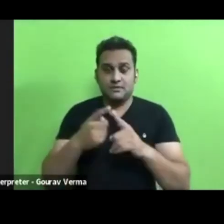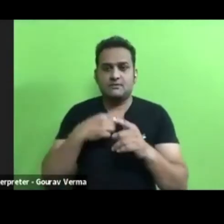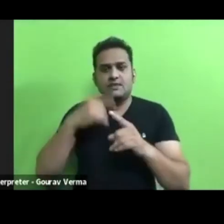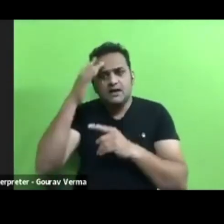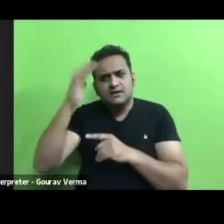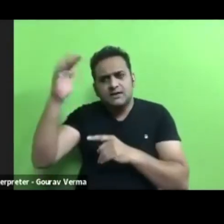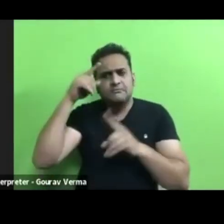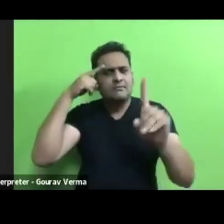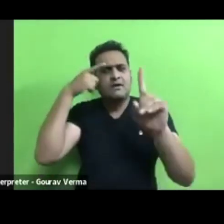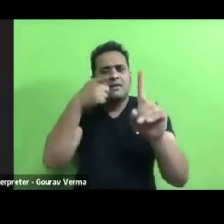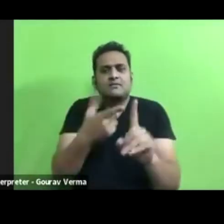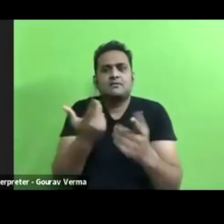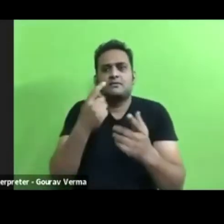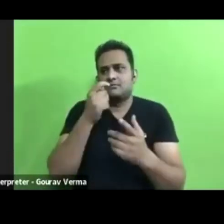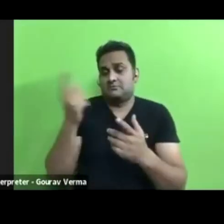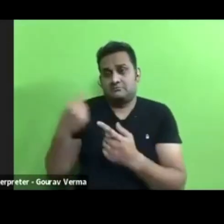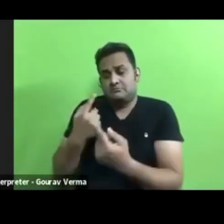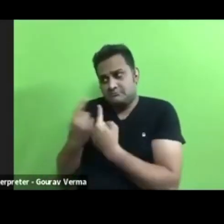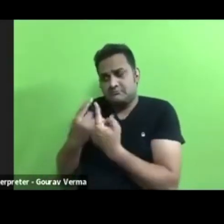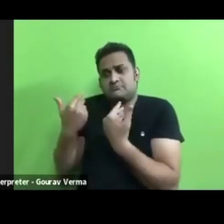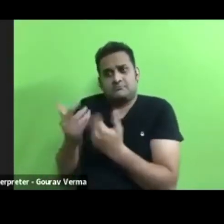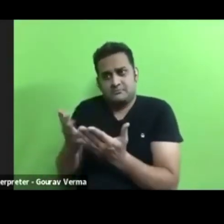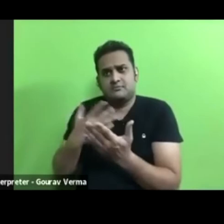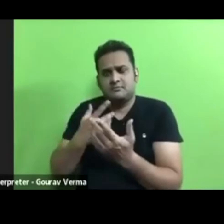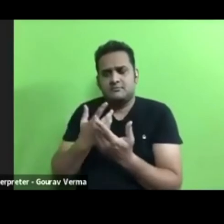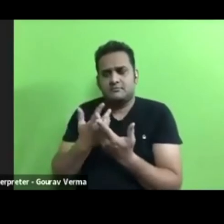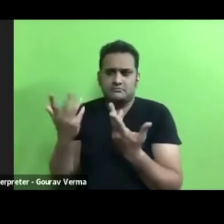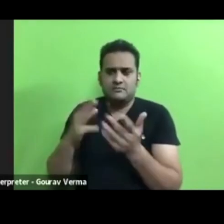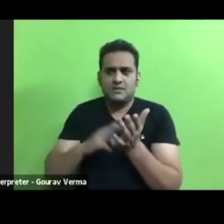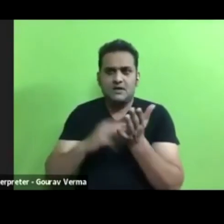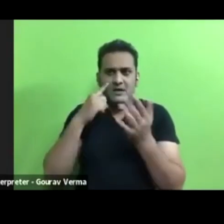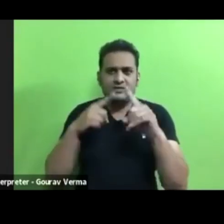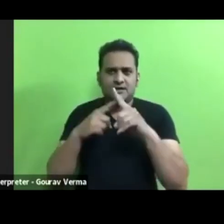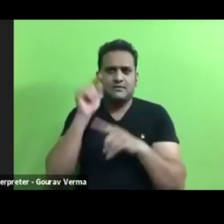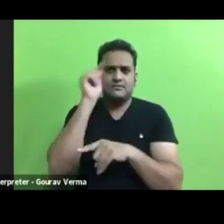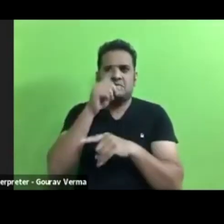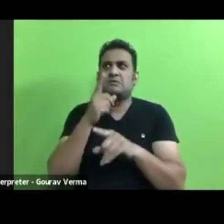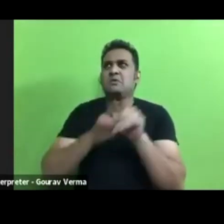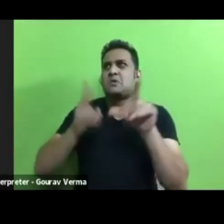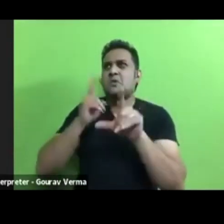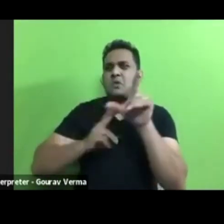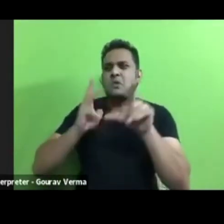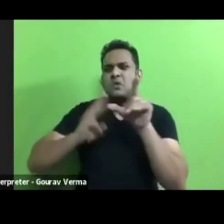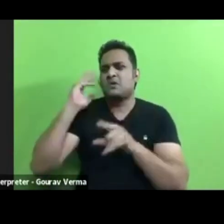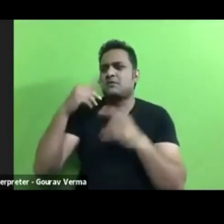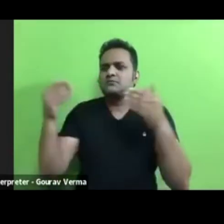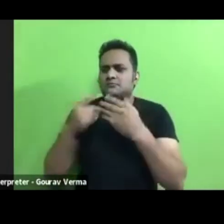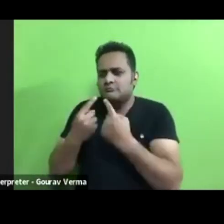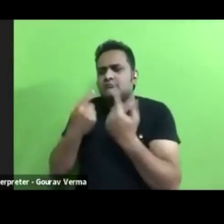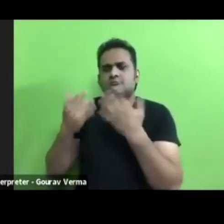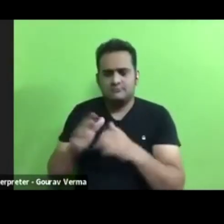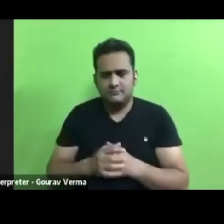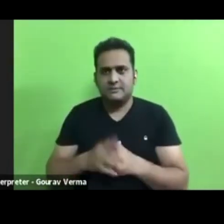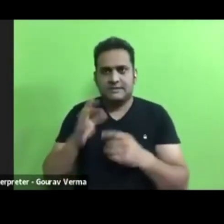intersecting. Him and I spoke together at MIT a couple of years ago, and we've been wrestling